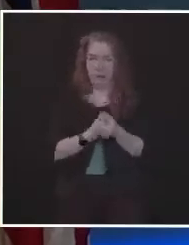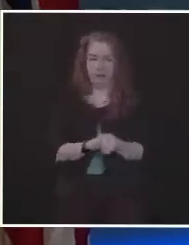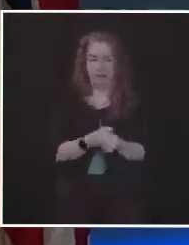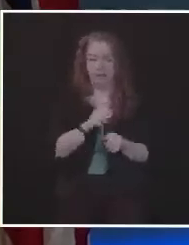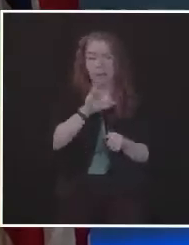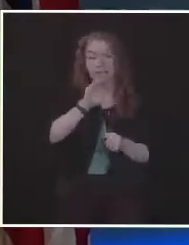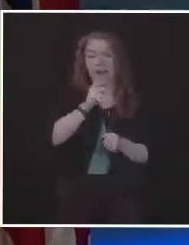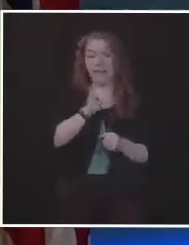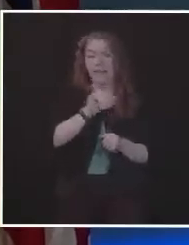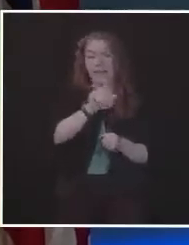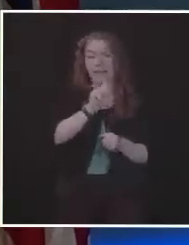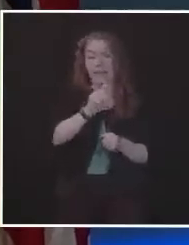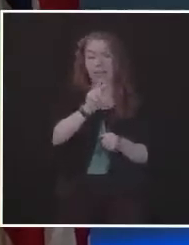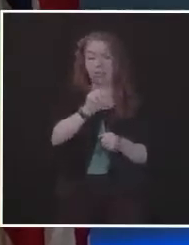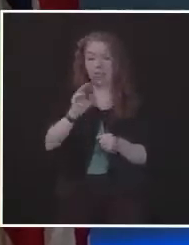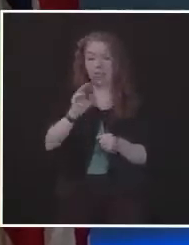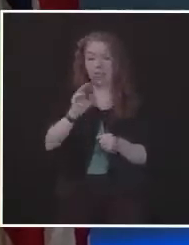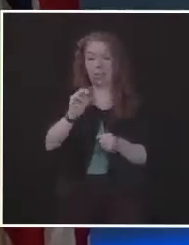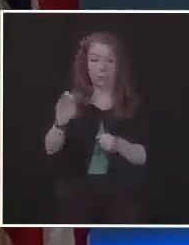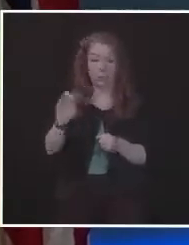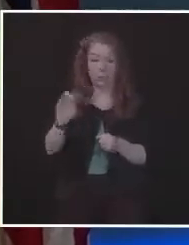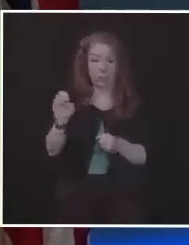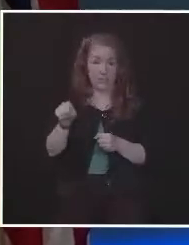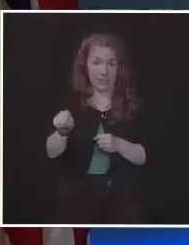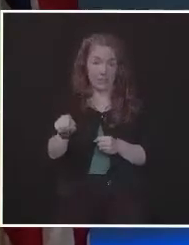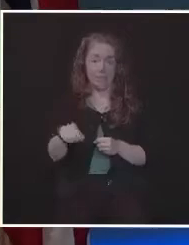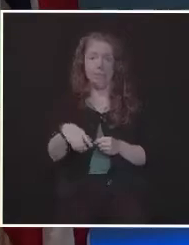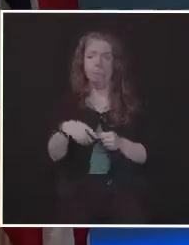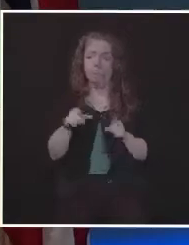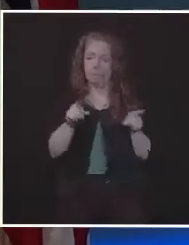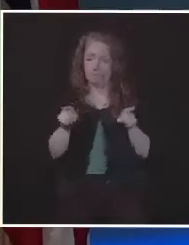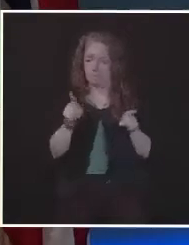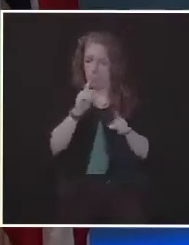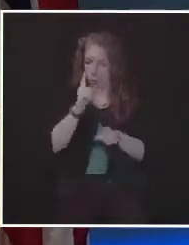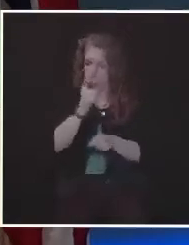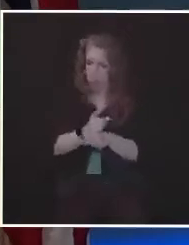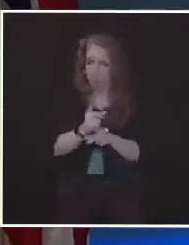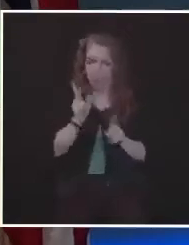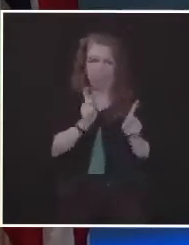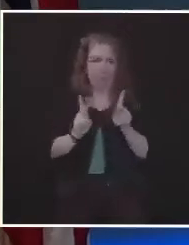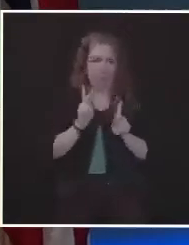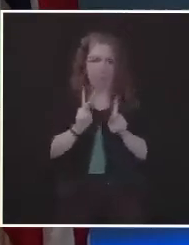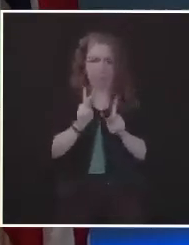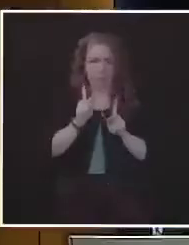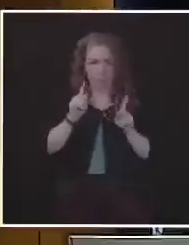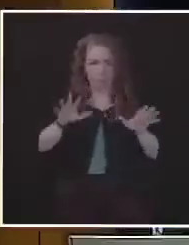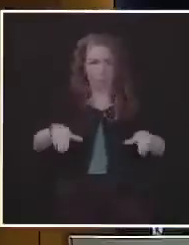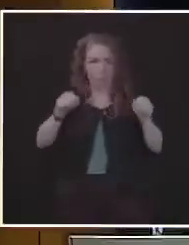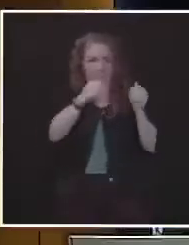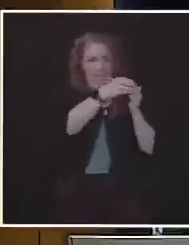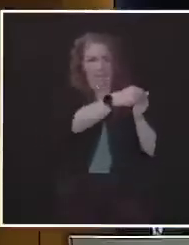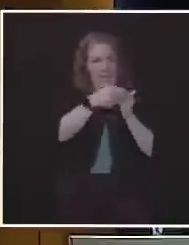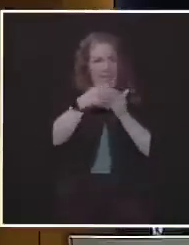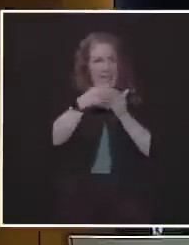Jim Free. They are the right people to lead these new mission